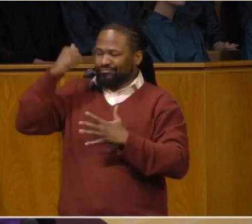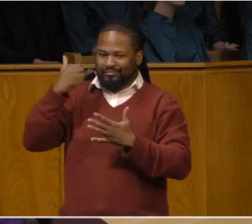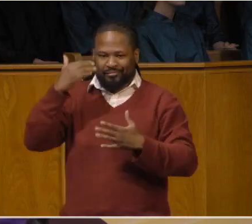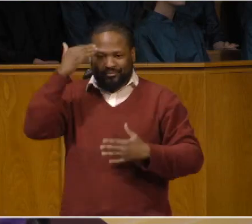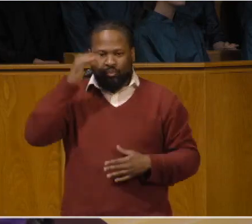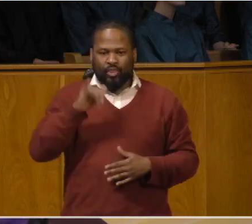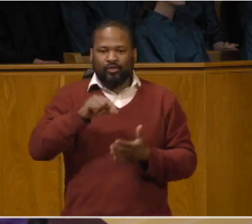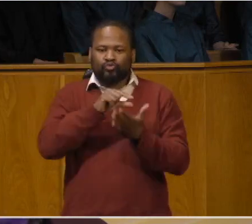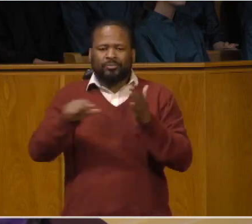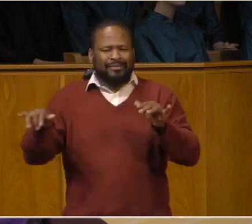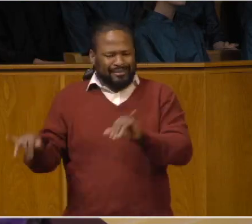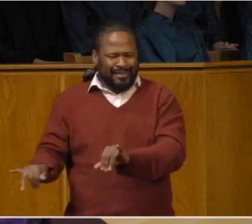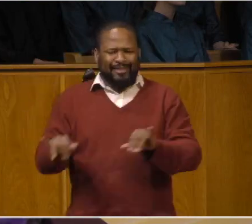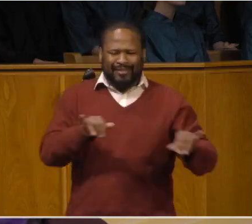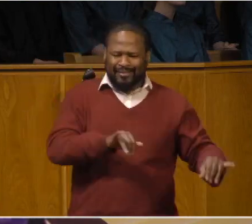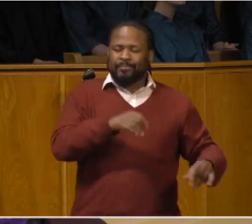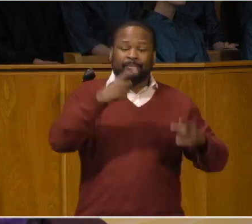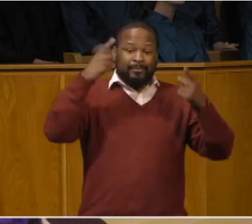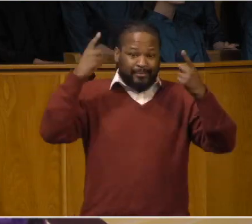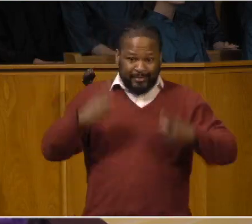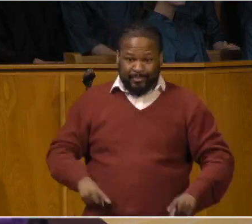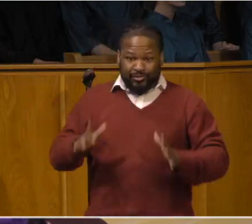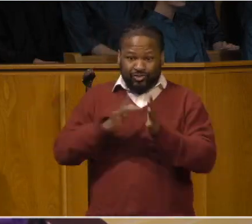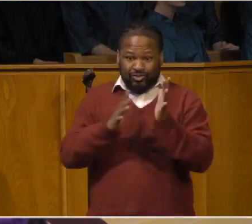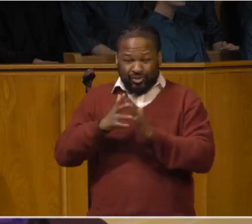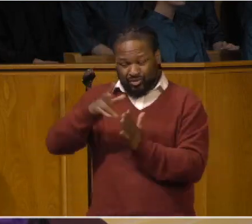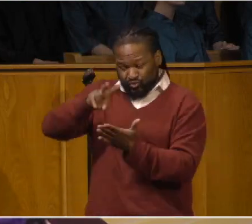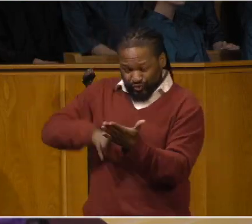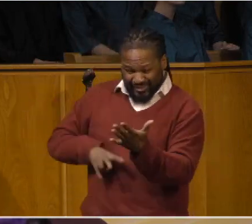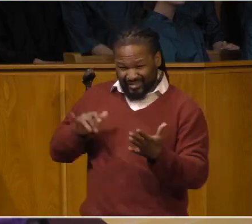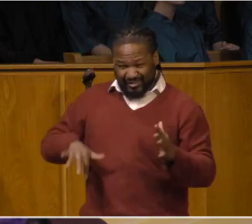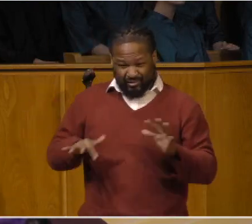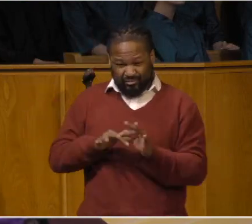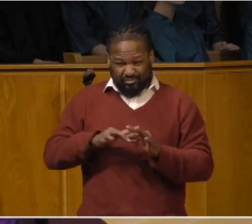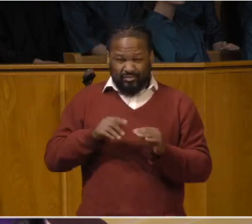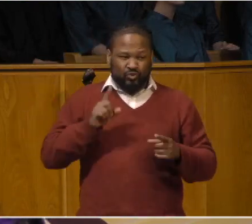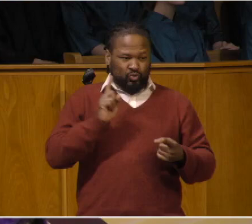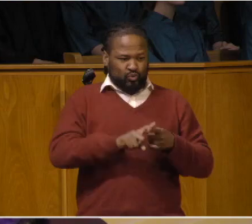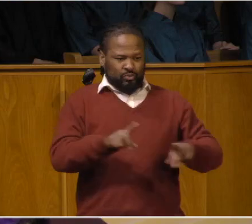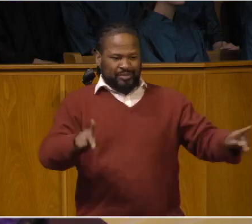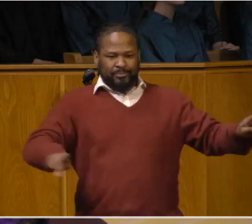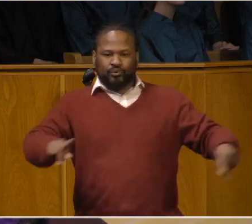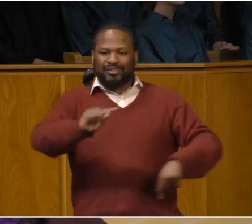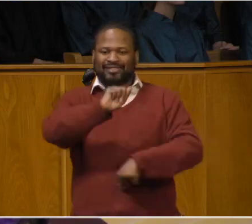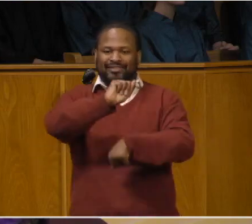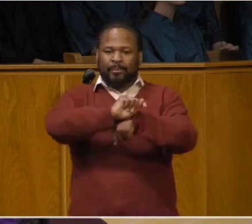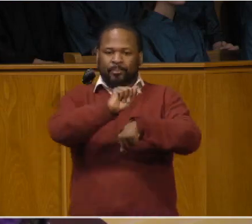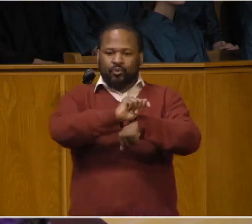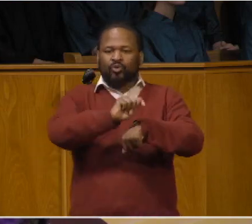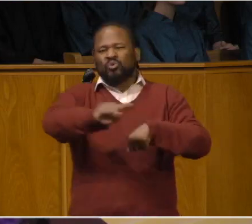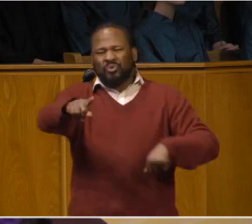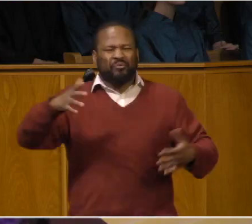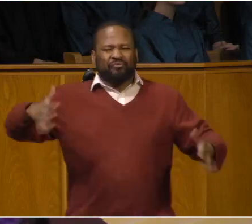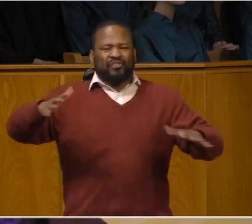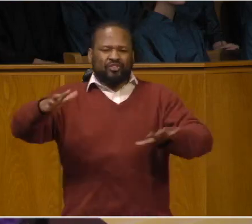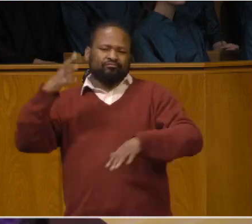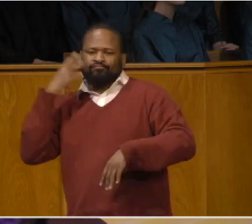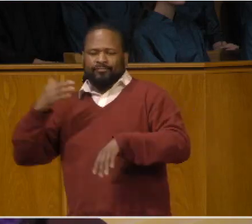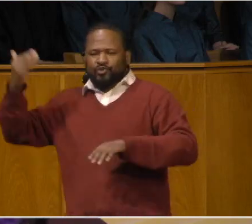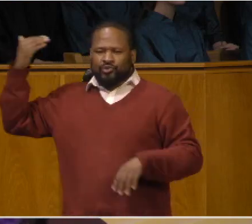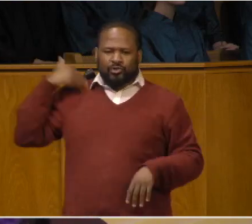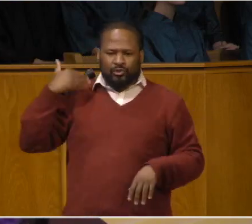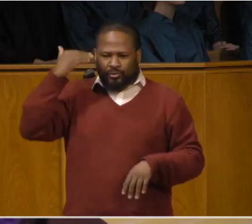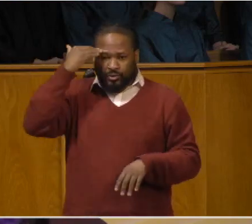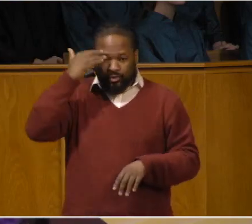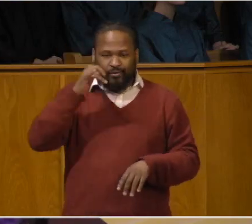Jesus reads in the temple to the people and the cornerstone of his ministry. You've heard it. "The Spirit